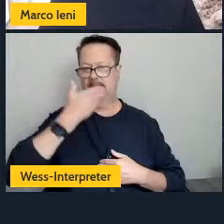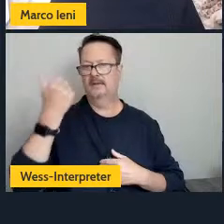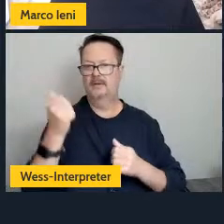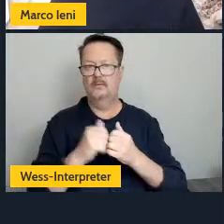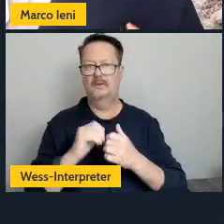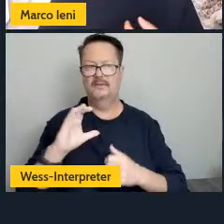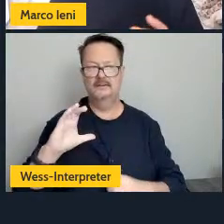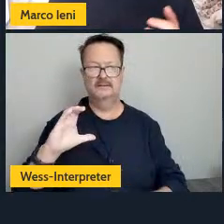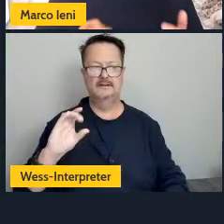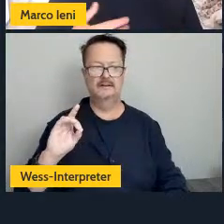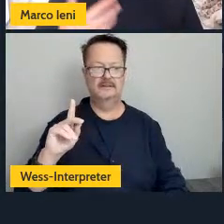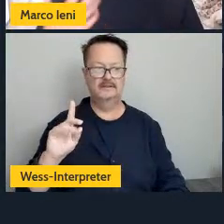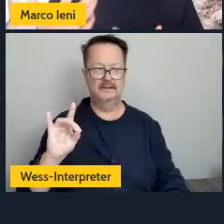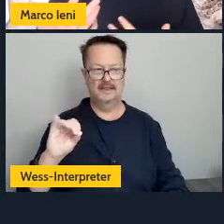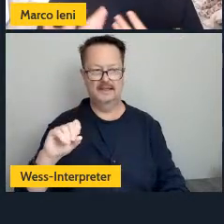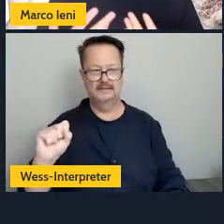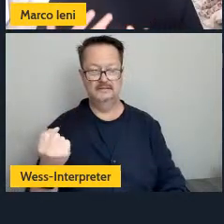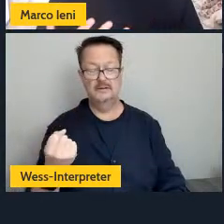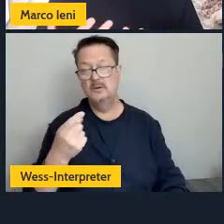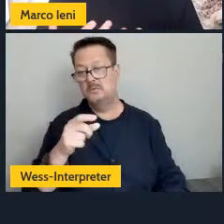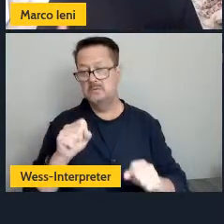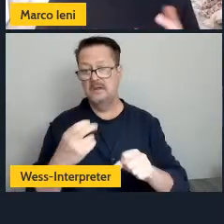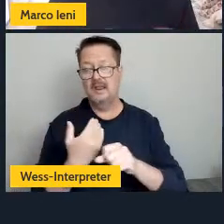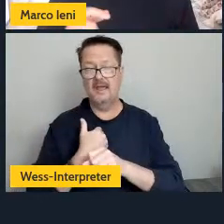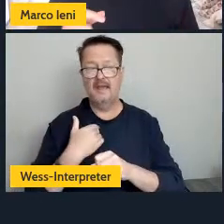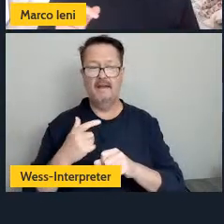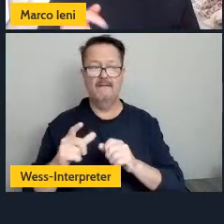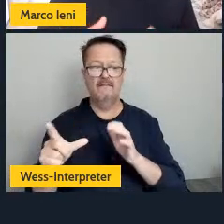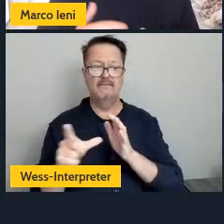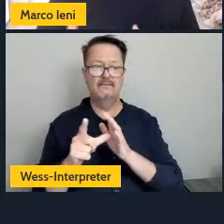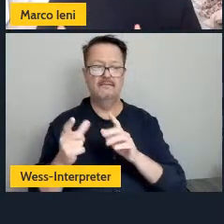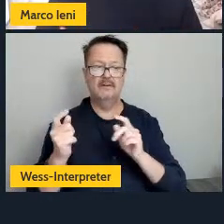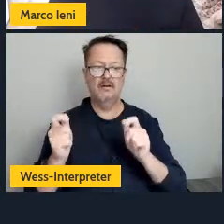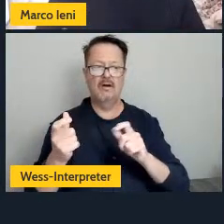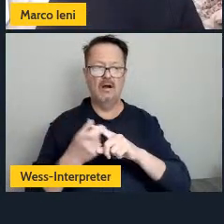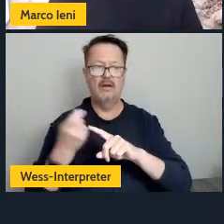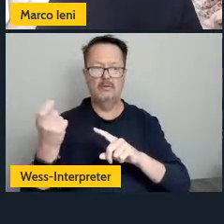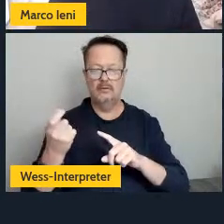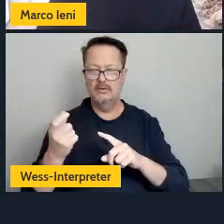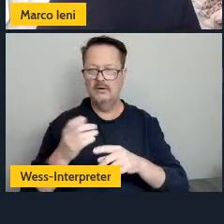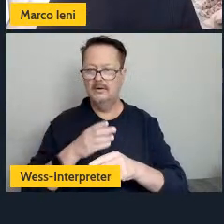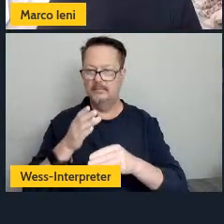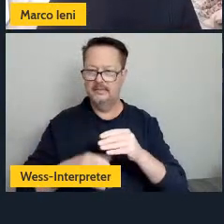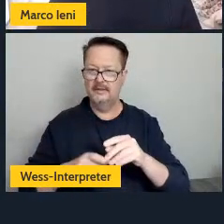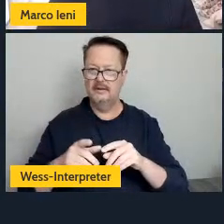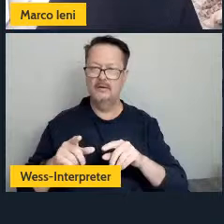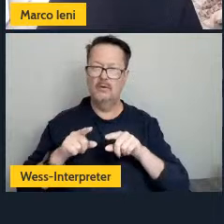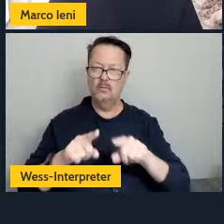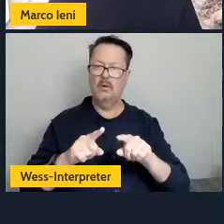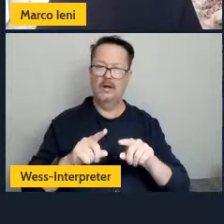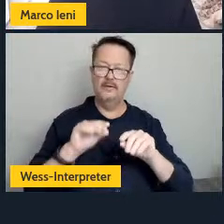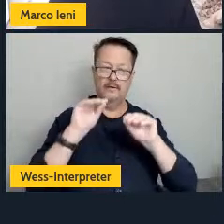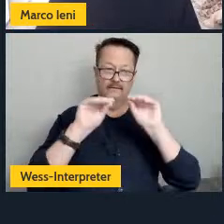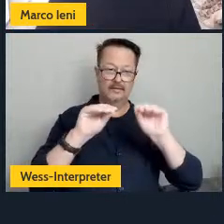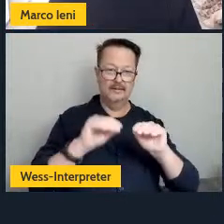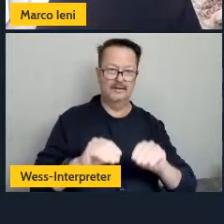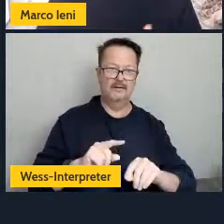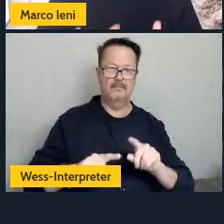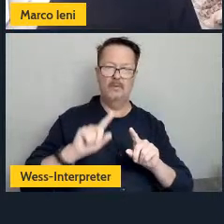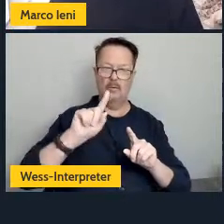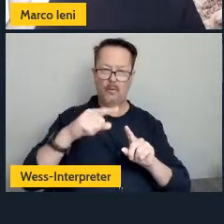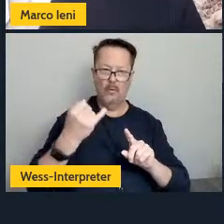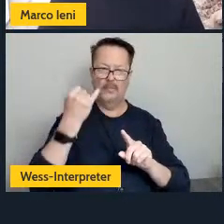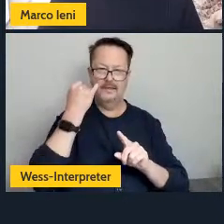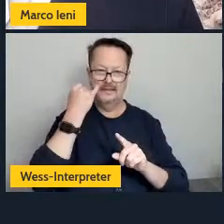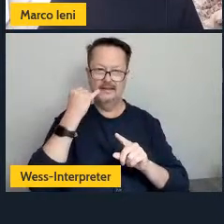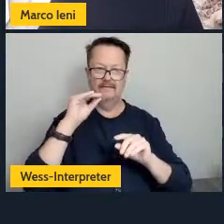And you can have autocomplete while filling the values.yaml file, but only if you fill